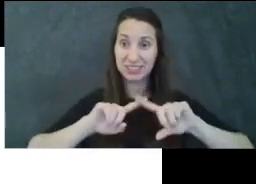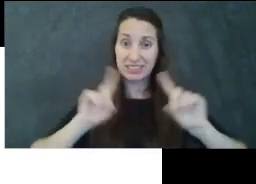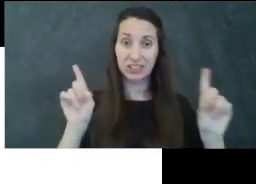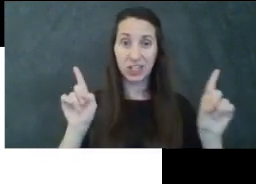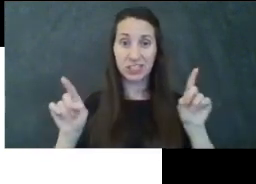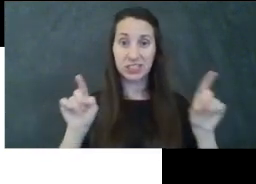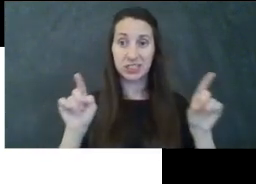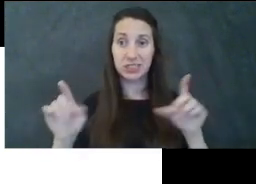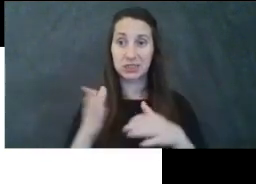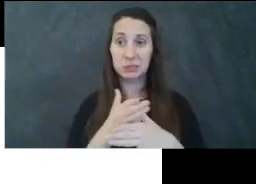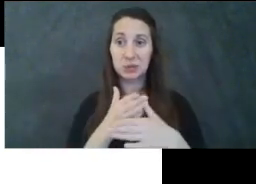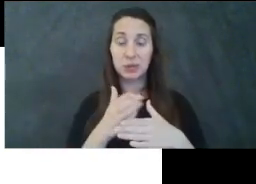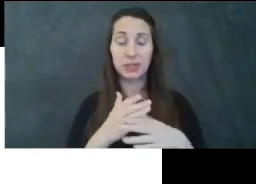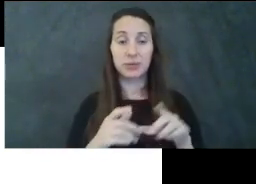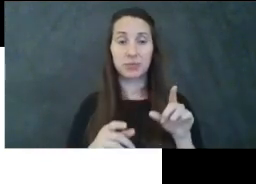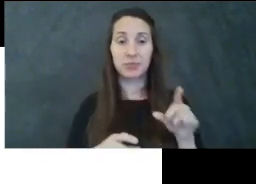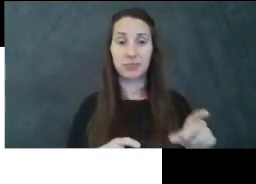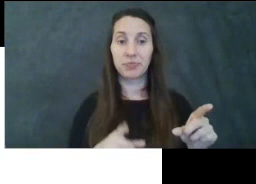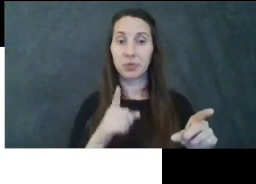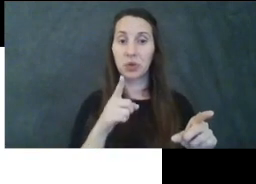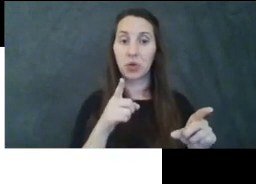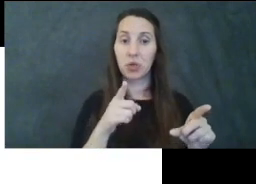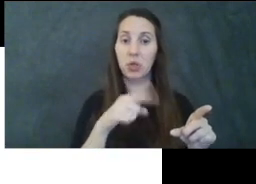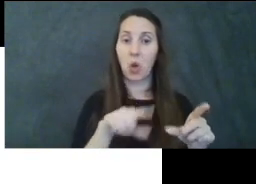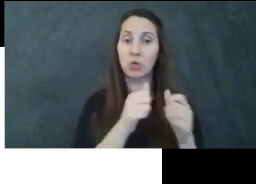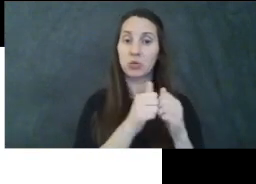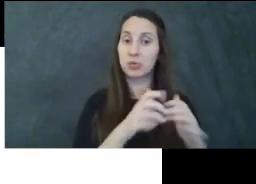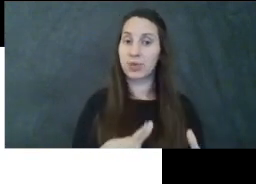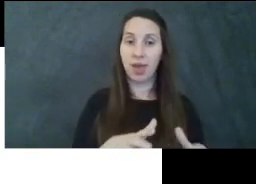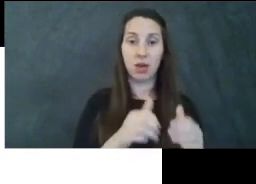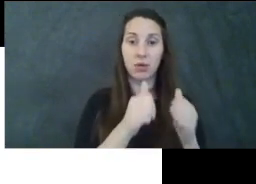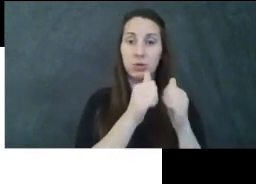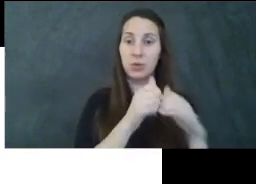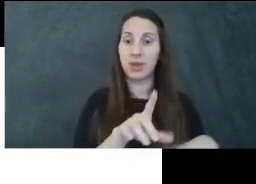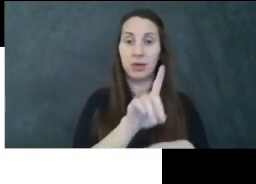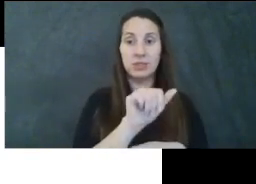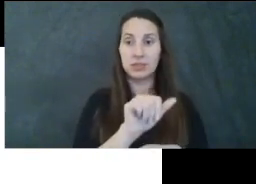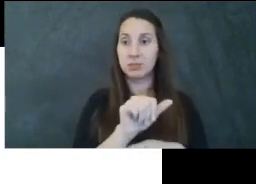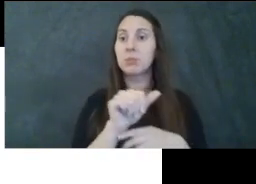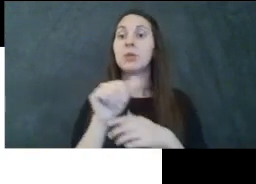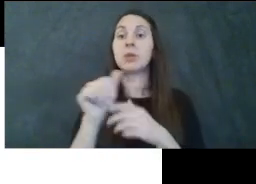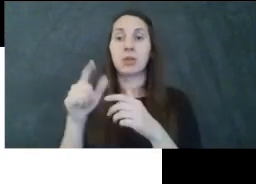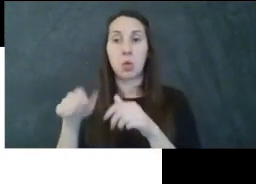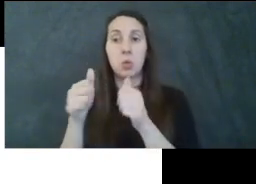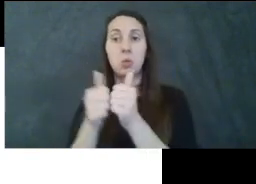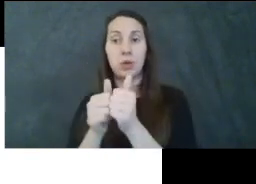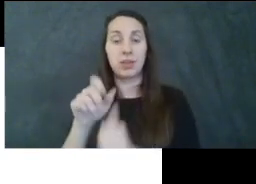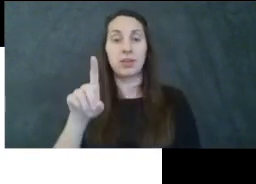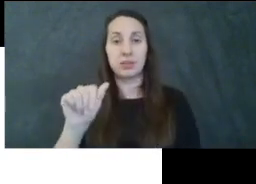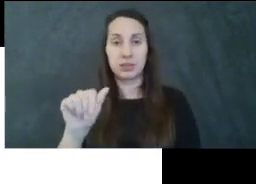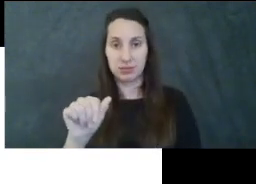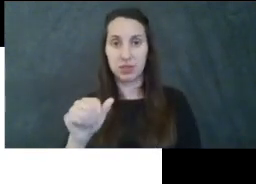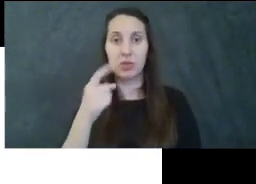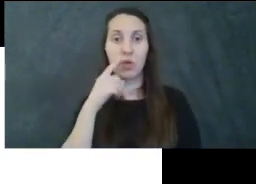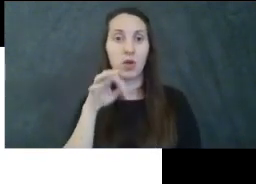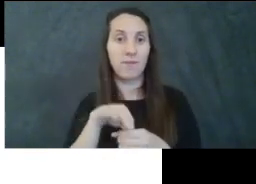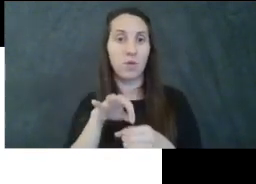between those without a disability and those with a disability in voting early.